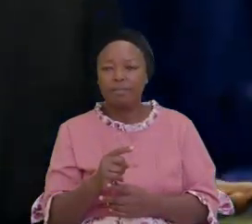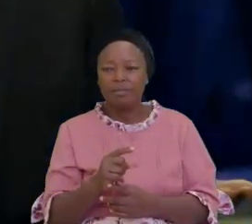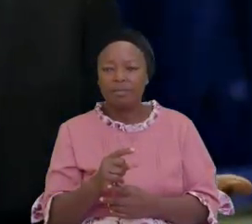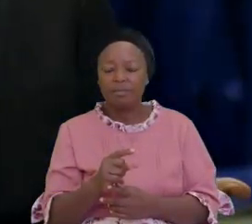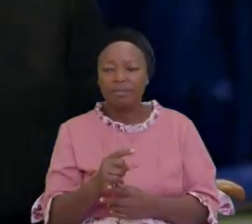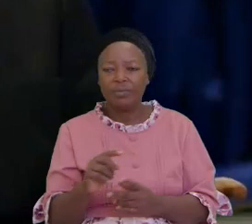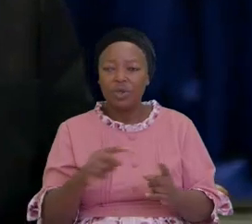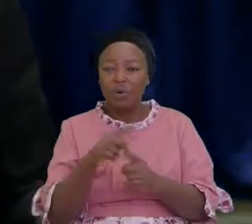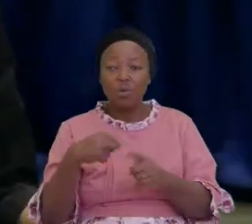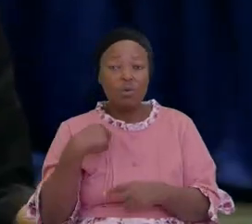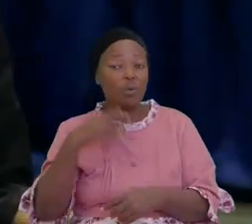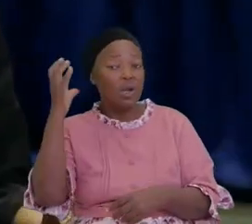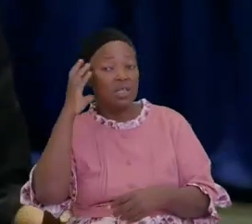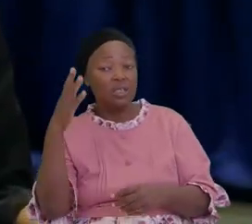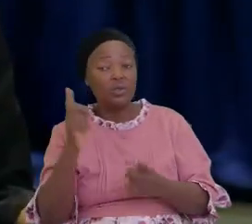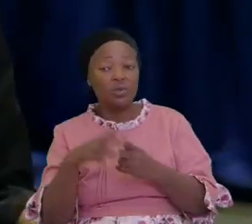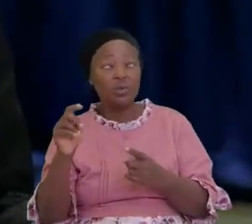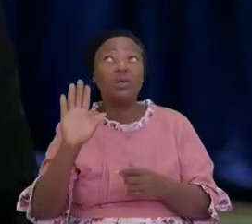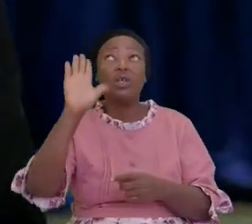When we listen to his word of correction,